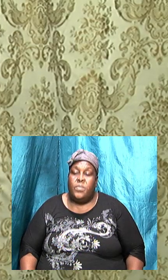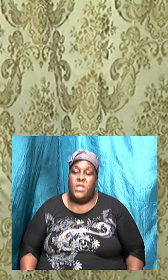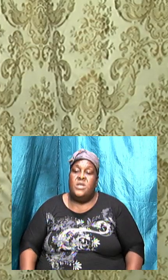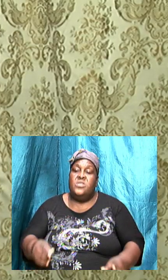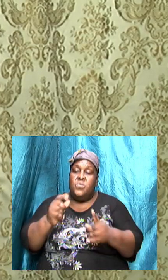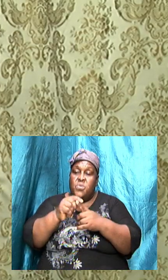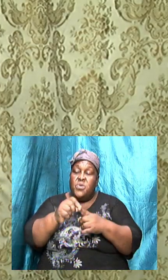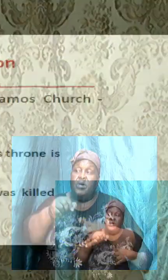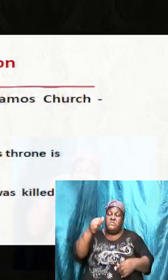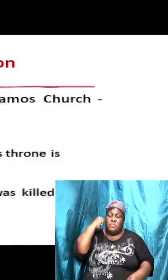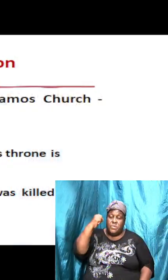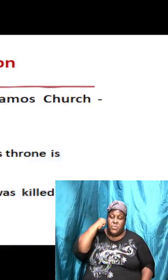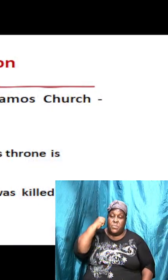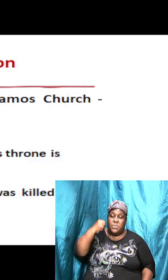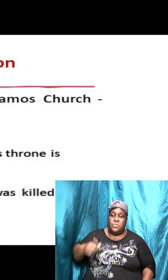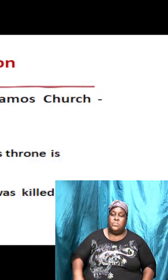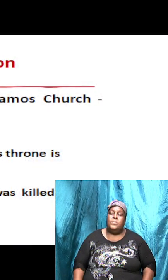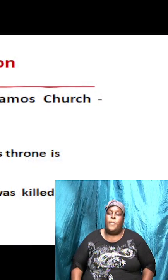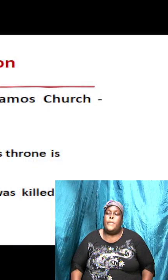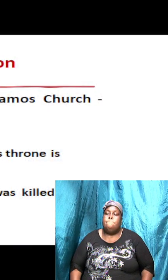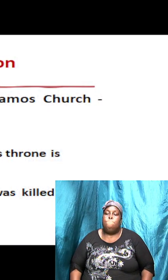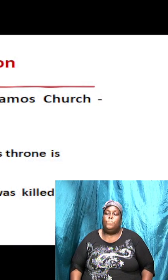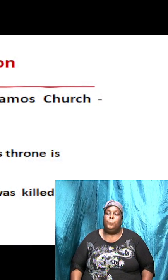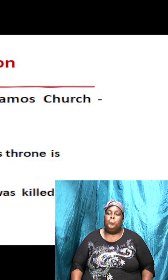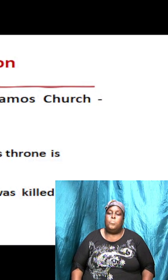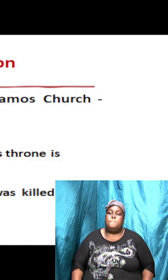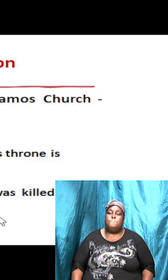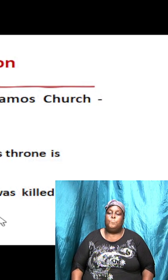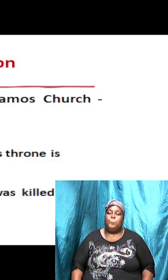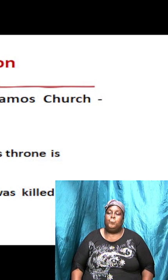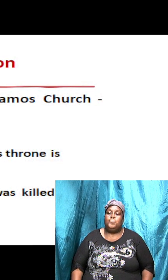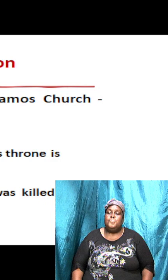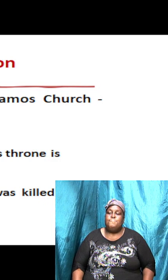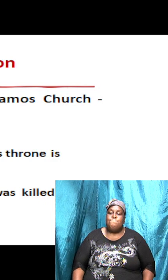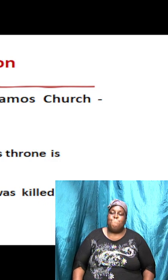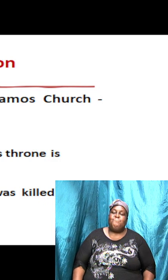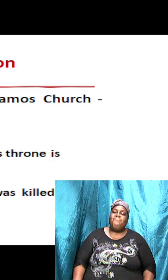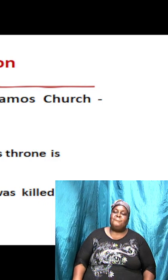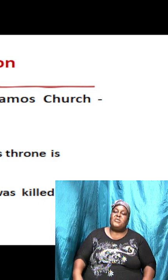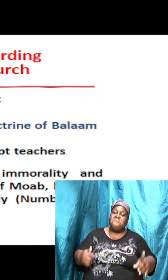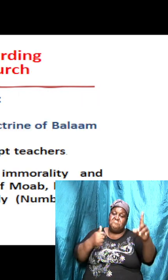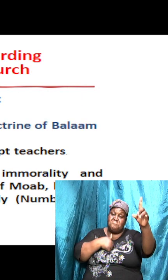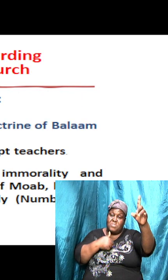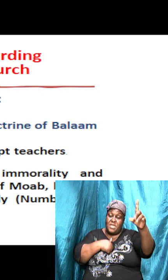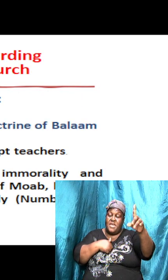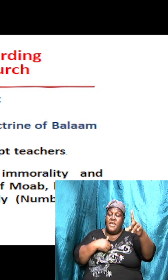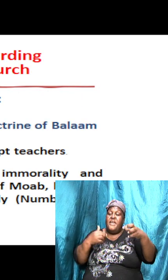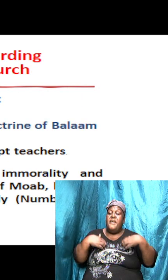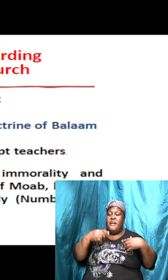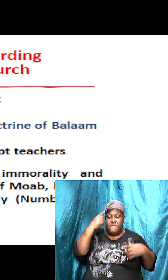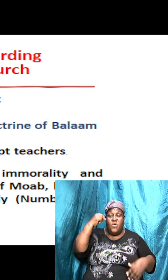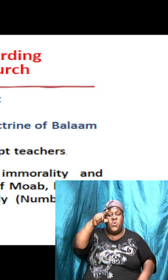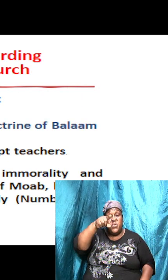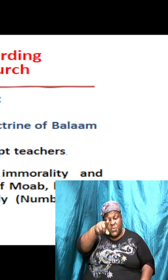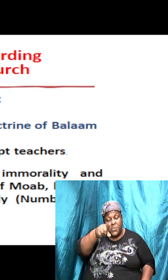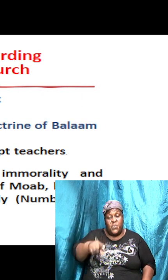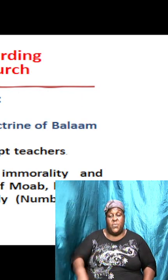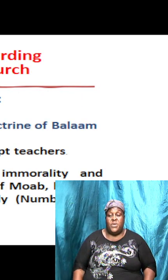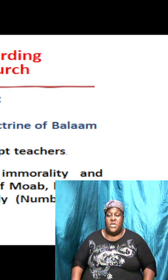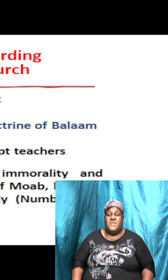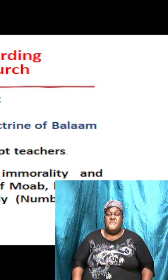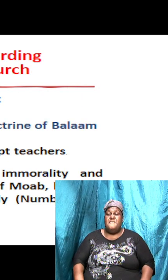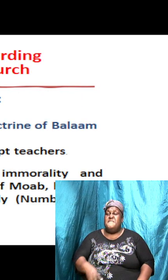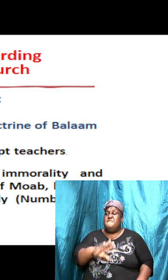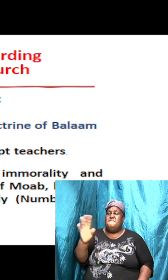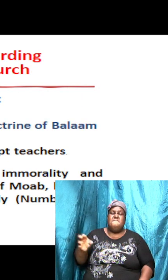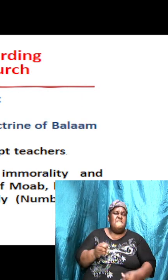of rebuke. Amen. That I have for you. Amen.